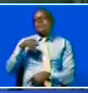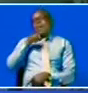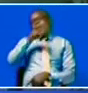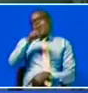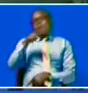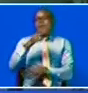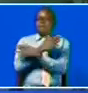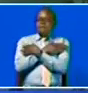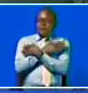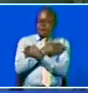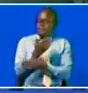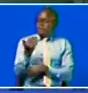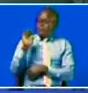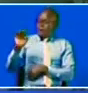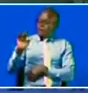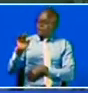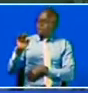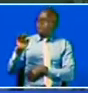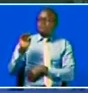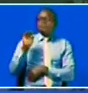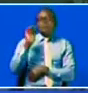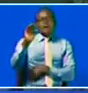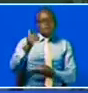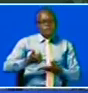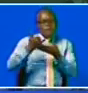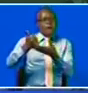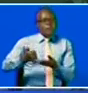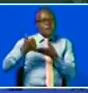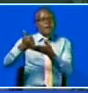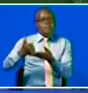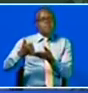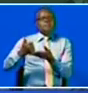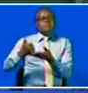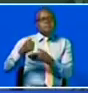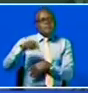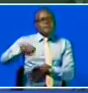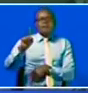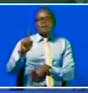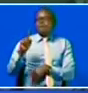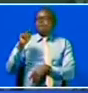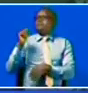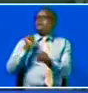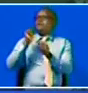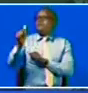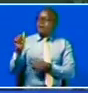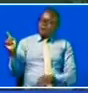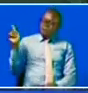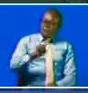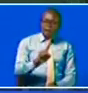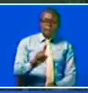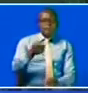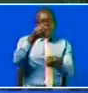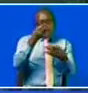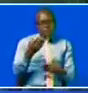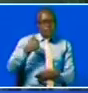friend, asking her to go seek help. She didn't reach far, came and